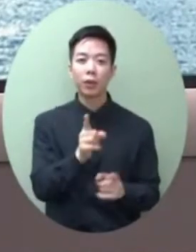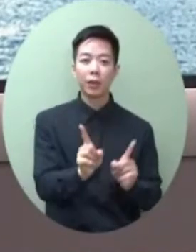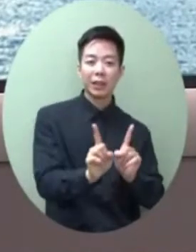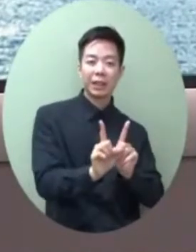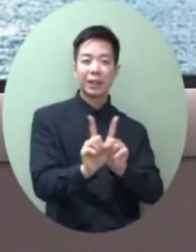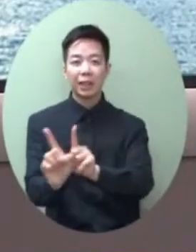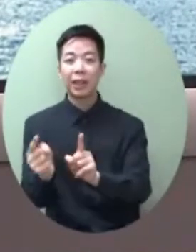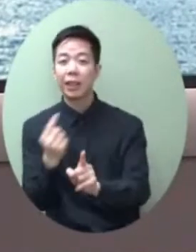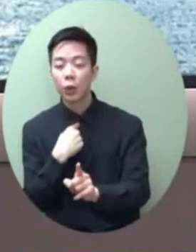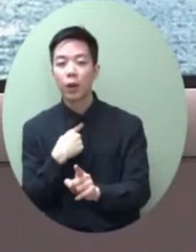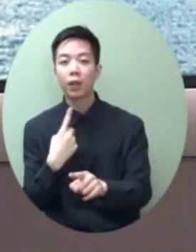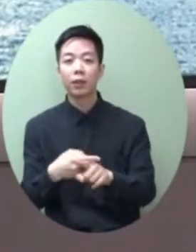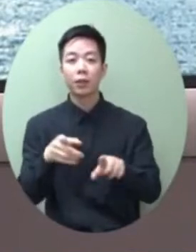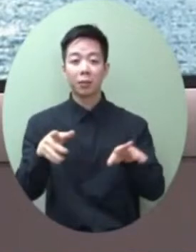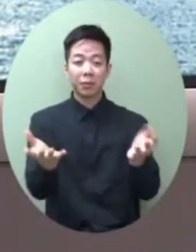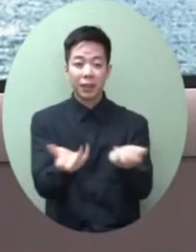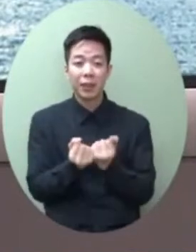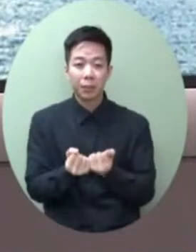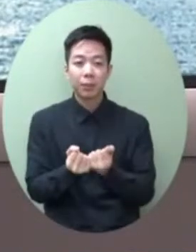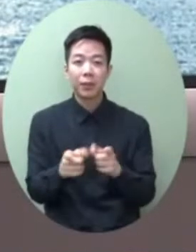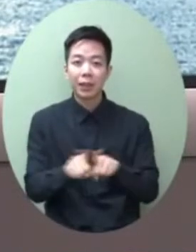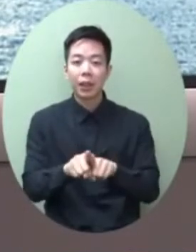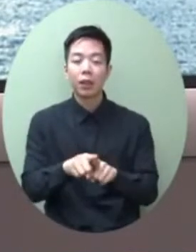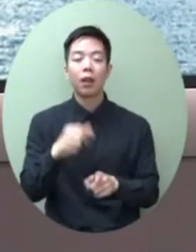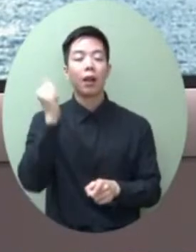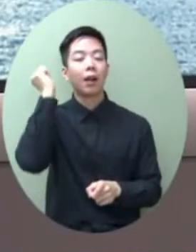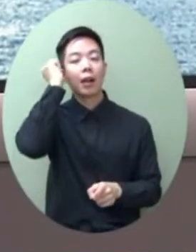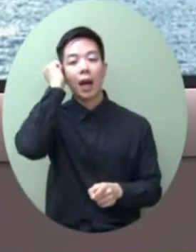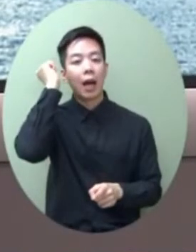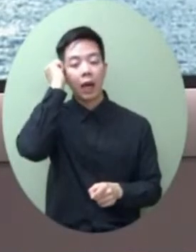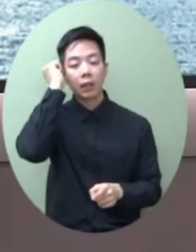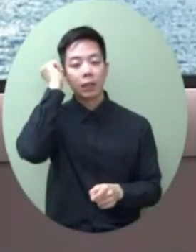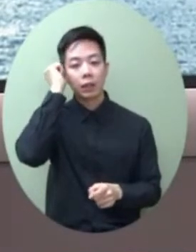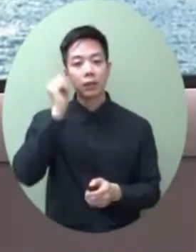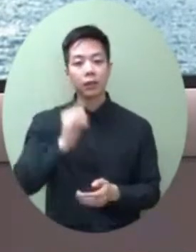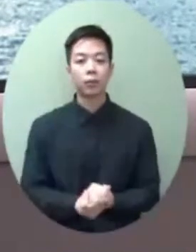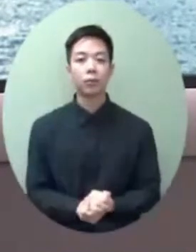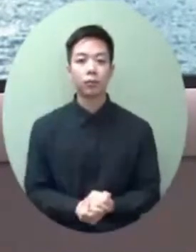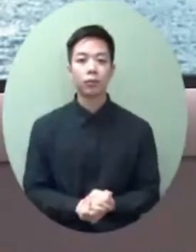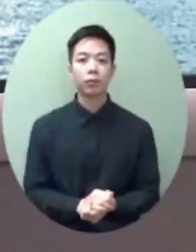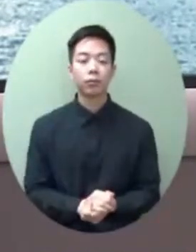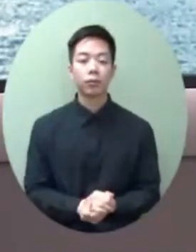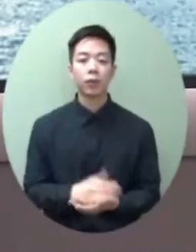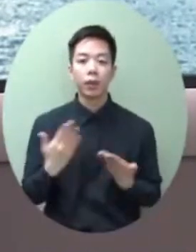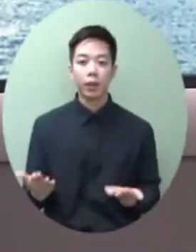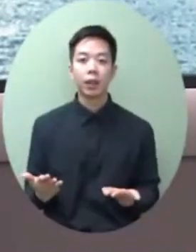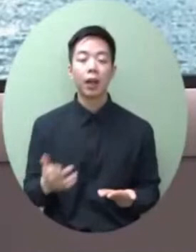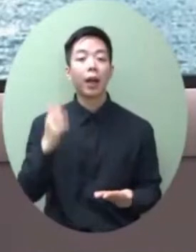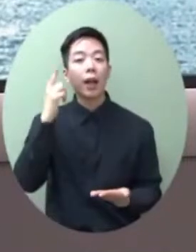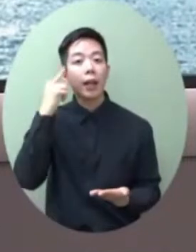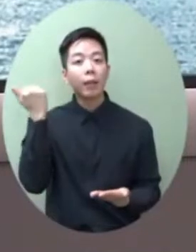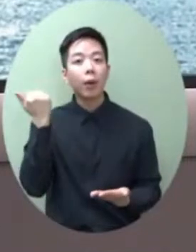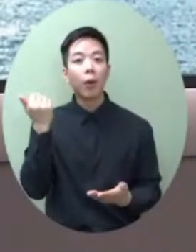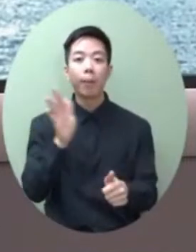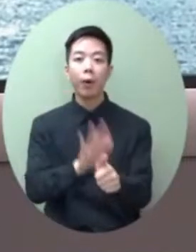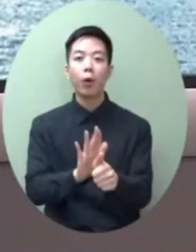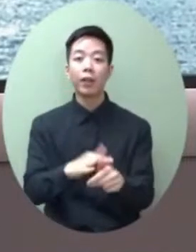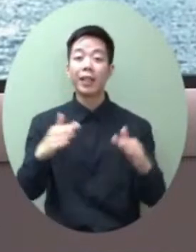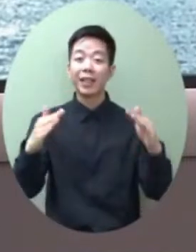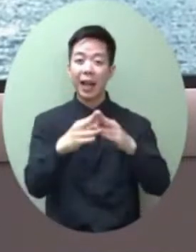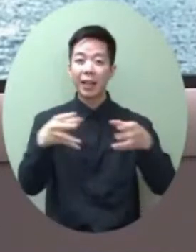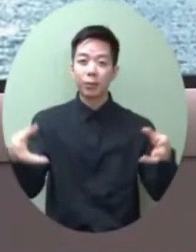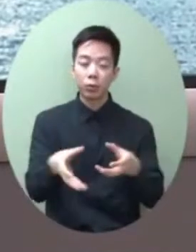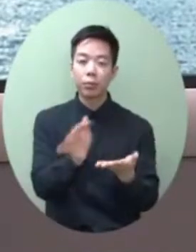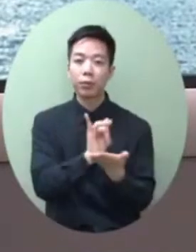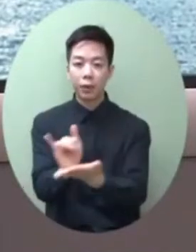sometimes we cannot actually admit all the people into hospital, so we just want to try to provide the best help